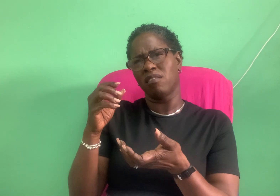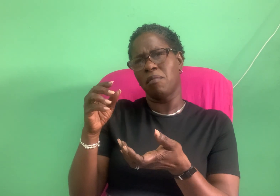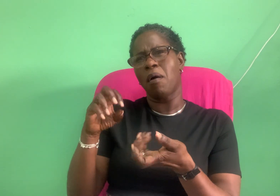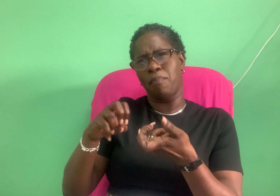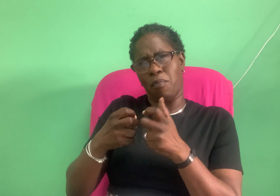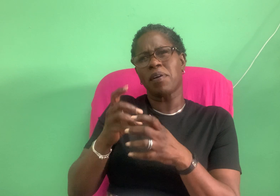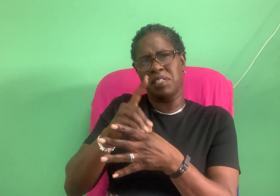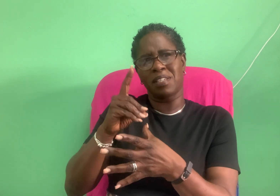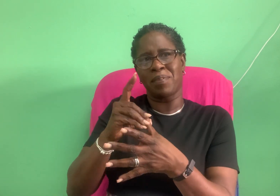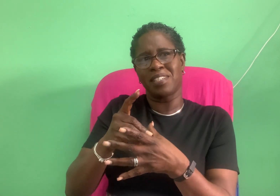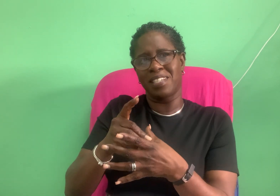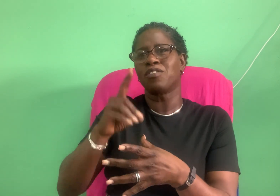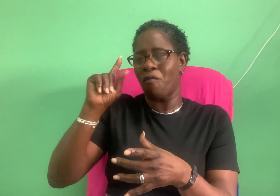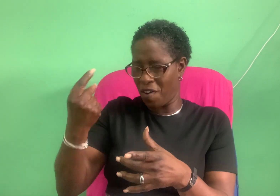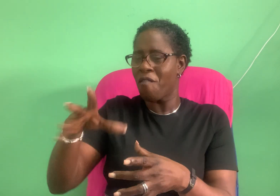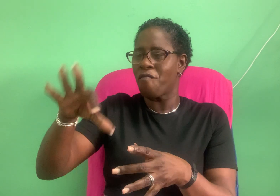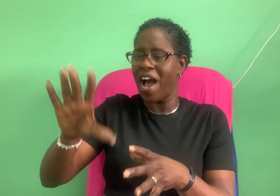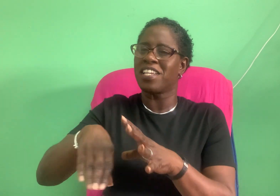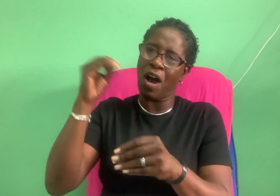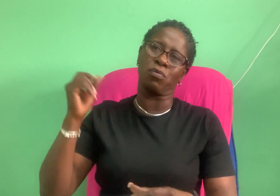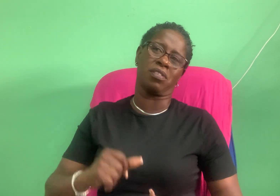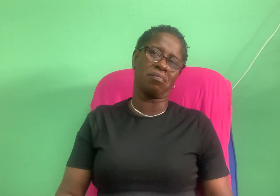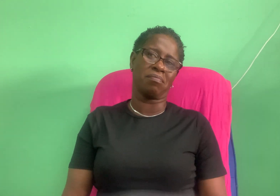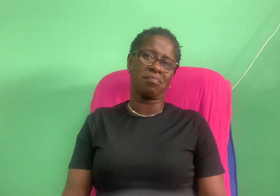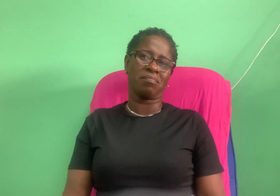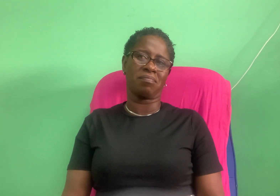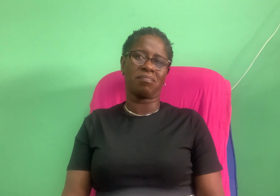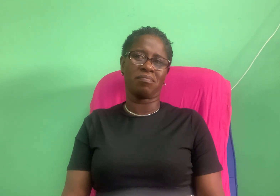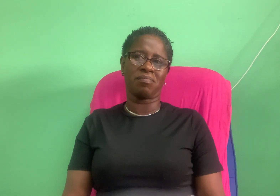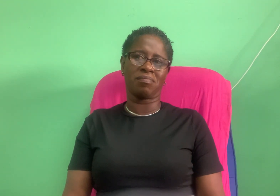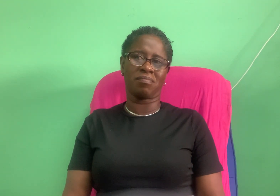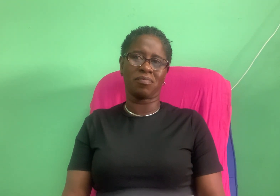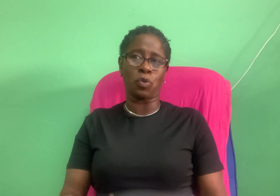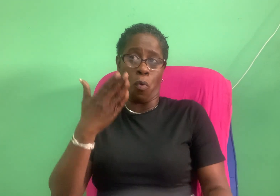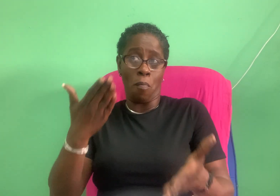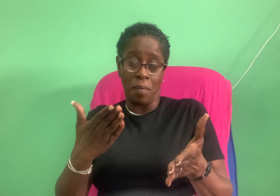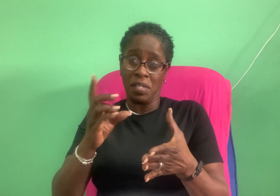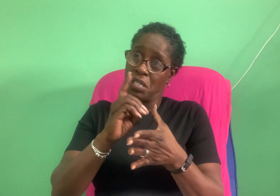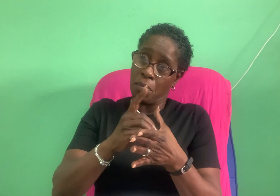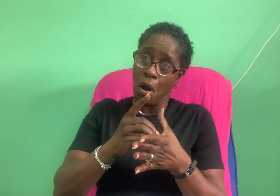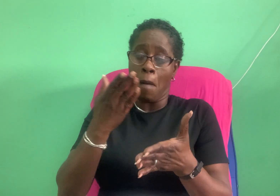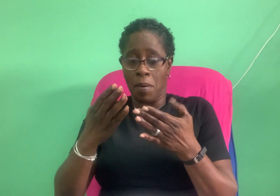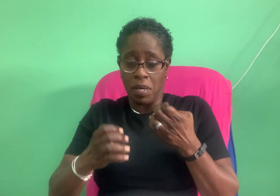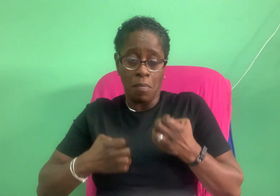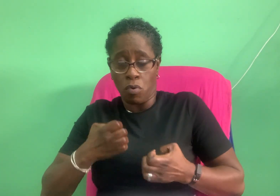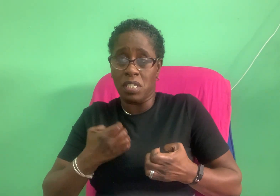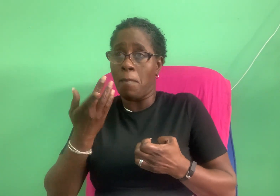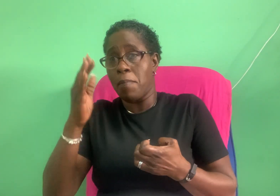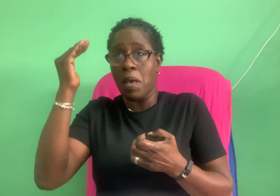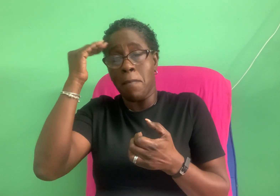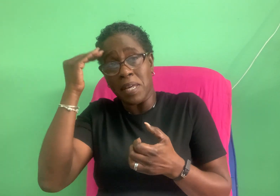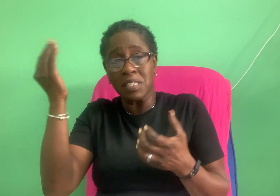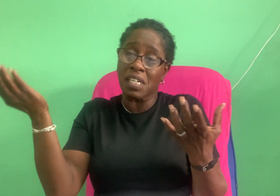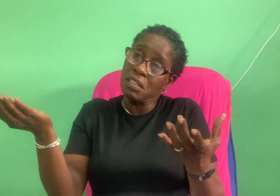that almost 100% of them will have one of those three diagnoses, that we are inherently working with a population that